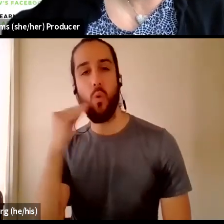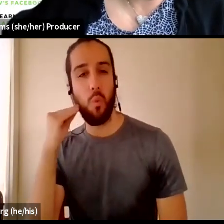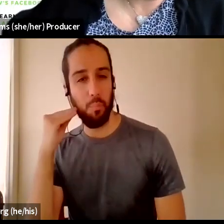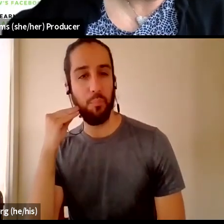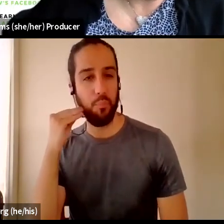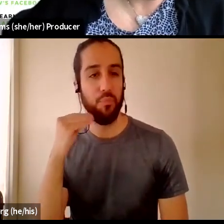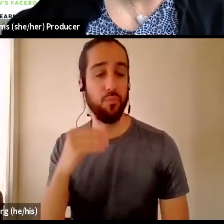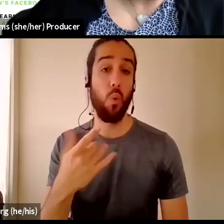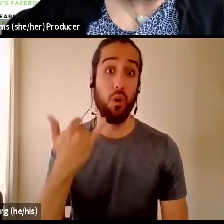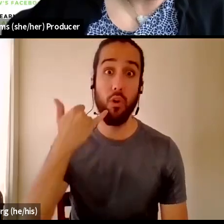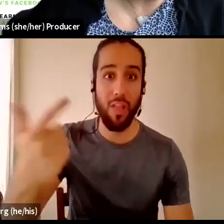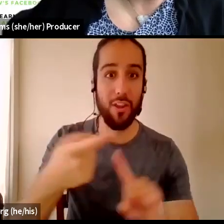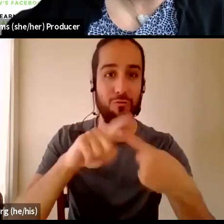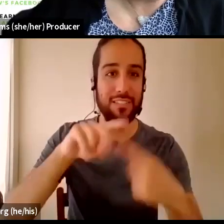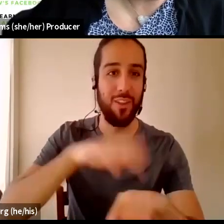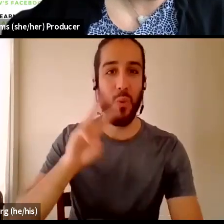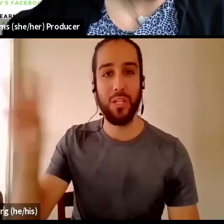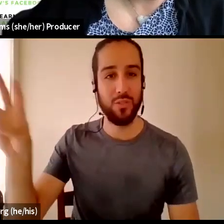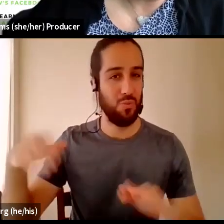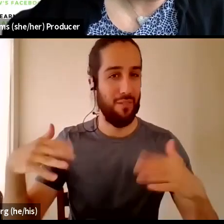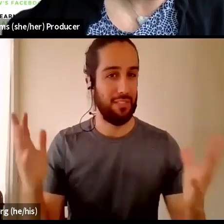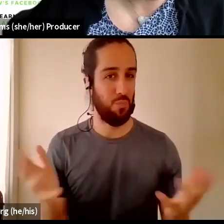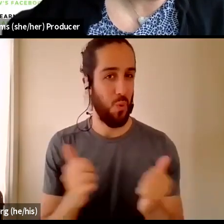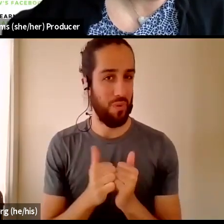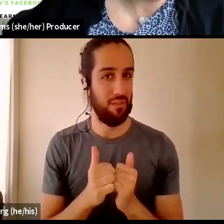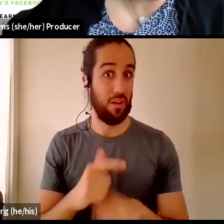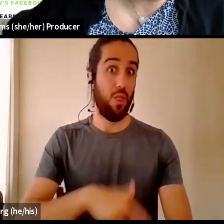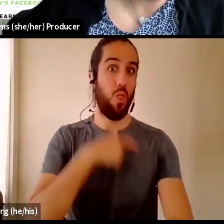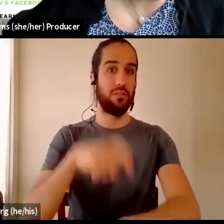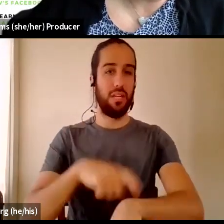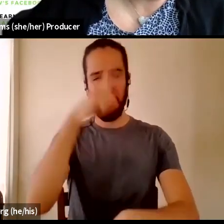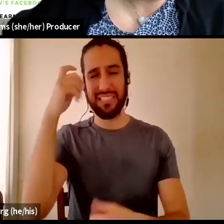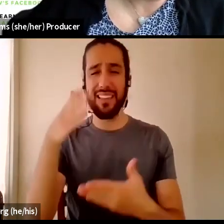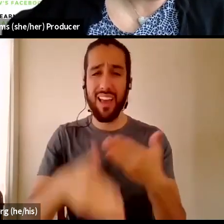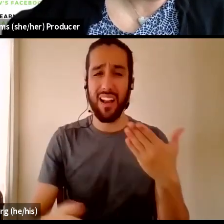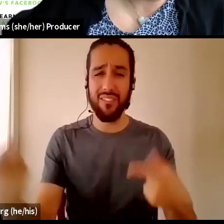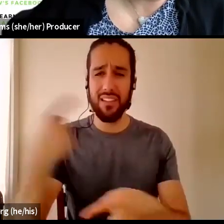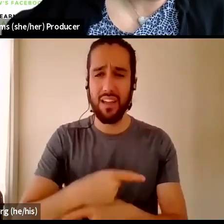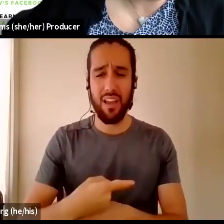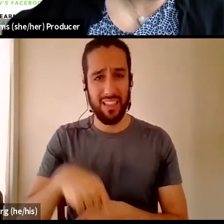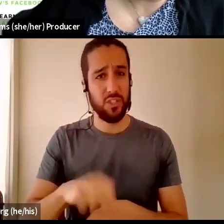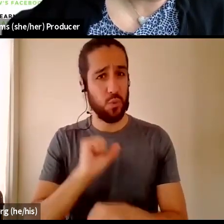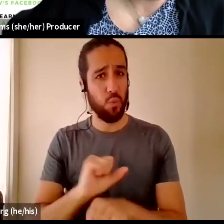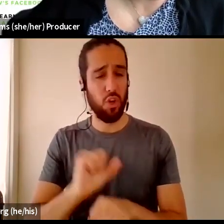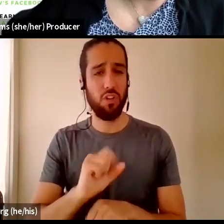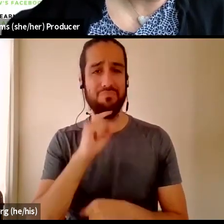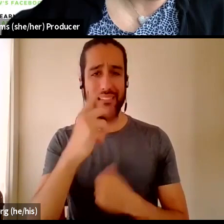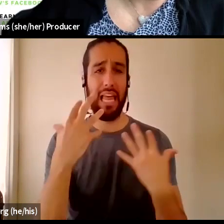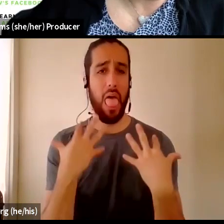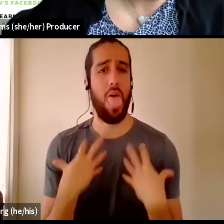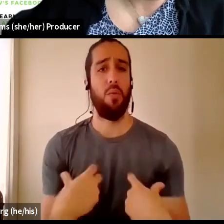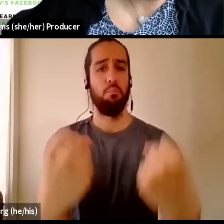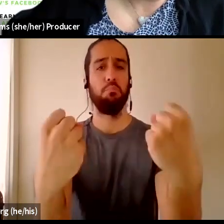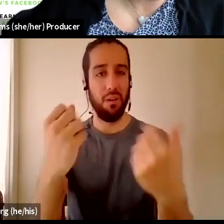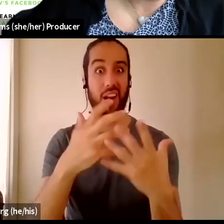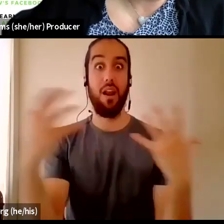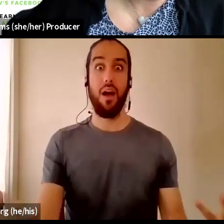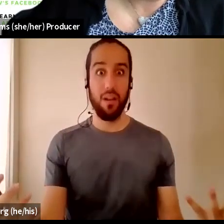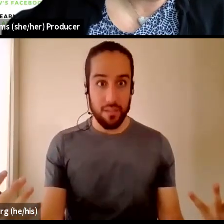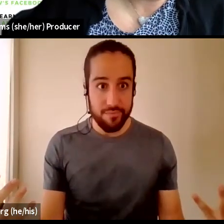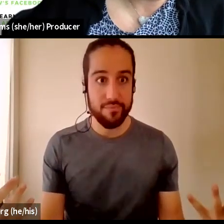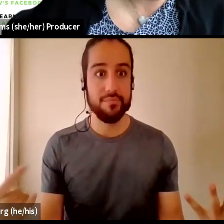haven't spoken to in a very long time, because at the end of the day, this work takes a lot out of you. And I find that